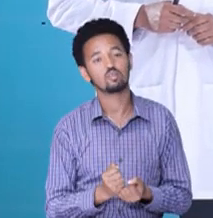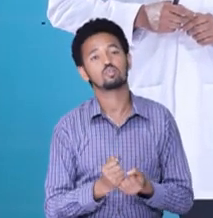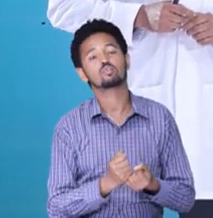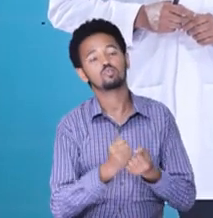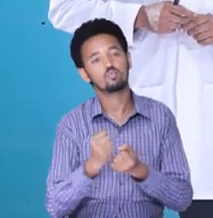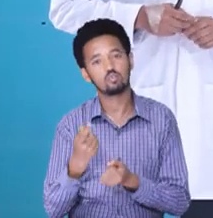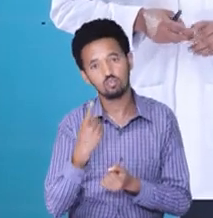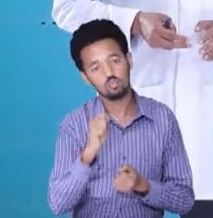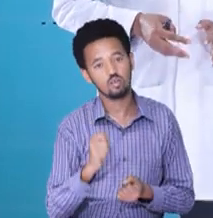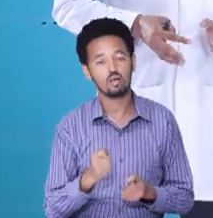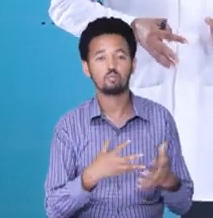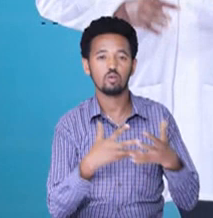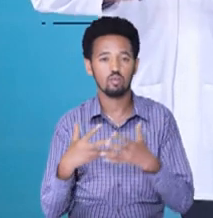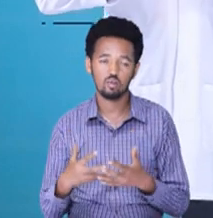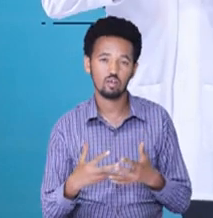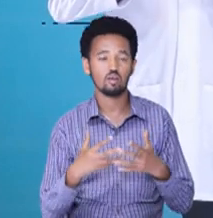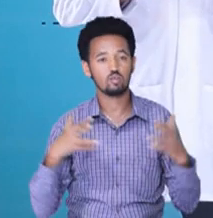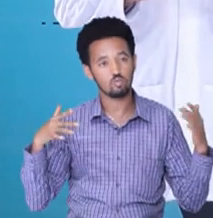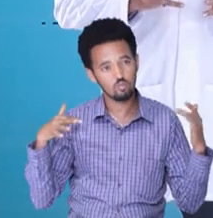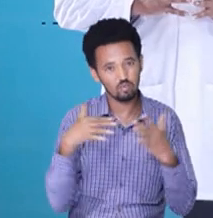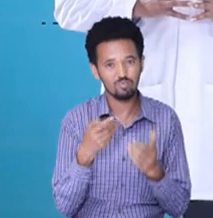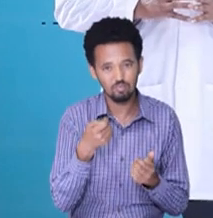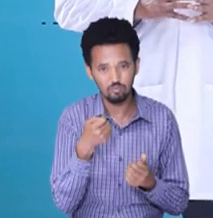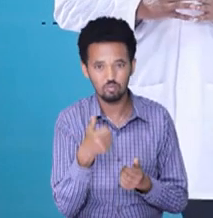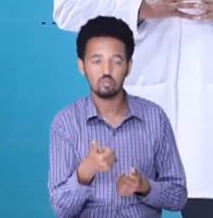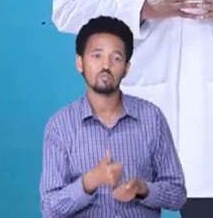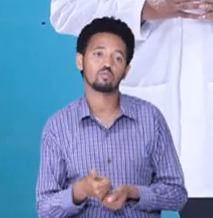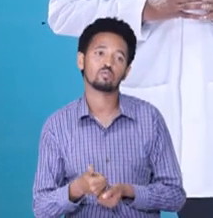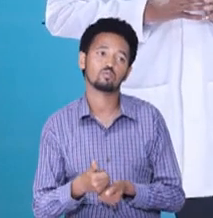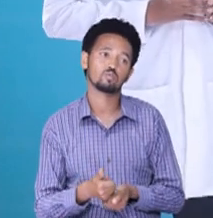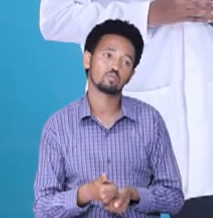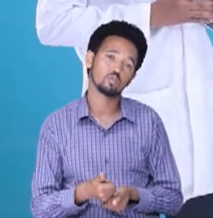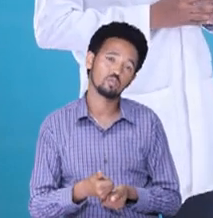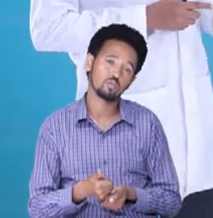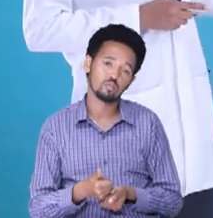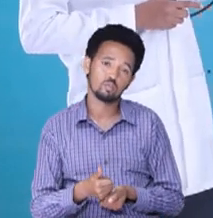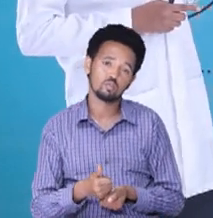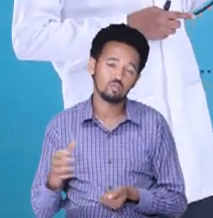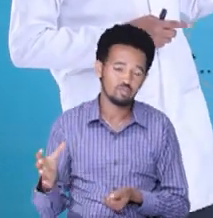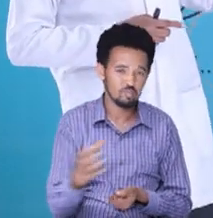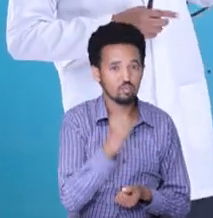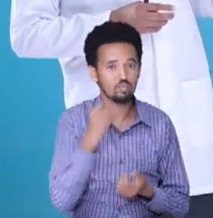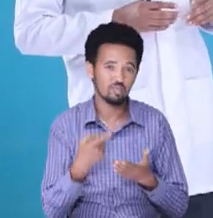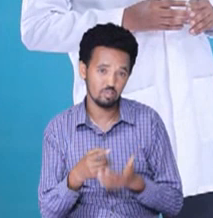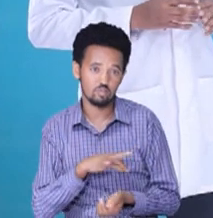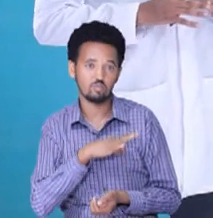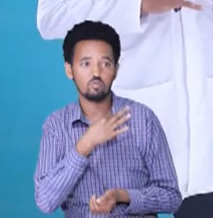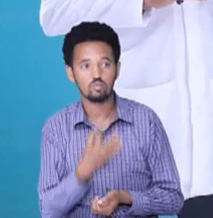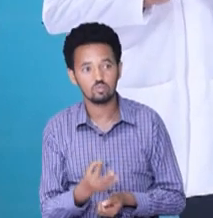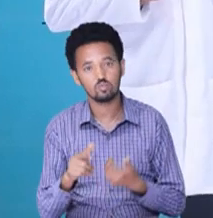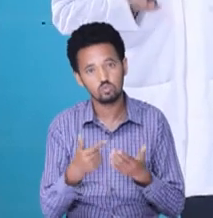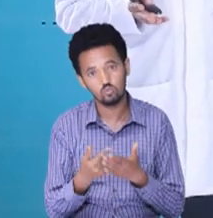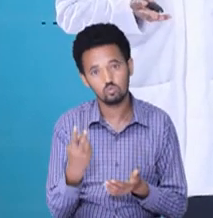War of Independence. It was the immediate cause for the rise of French Revolution. The war led to